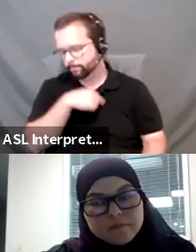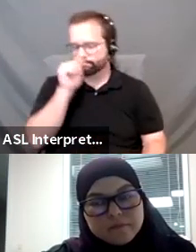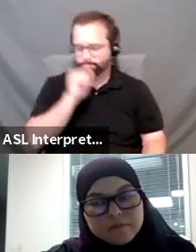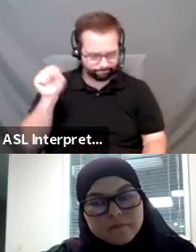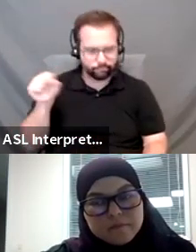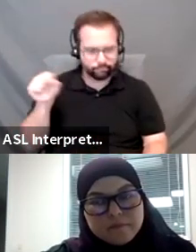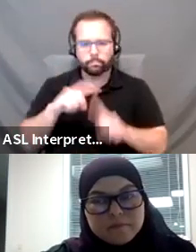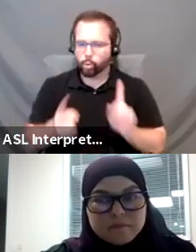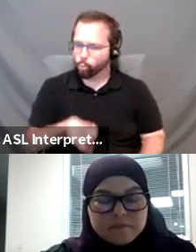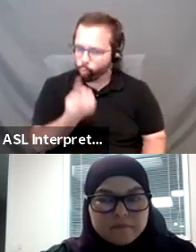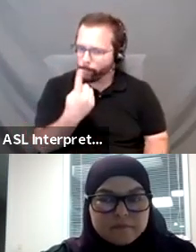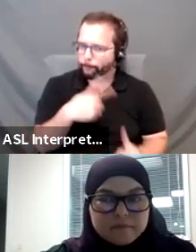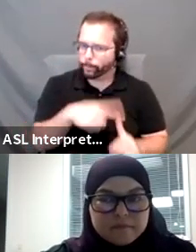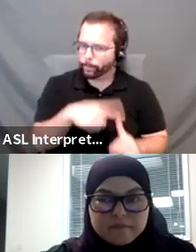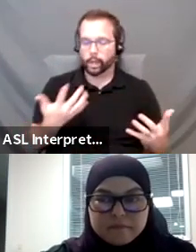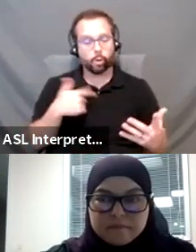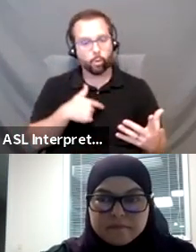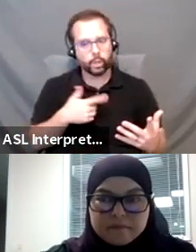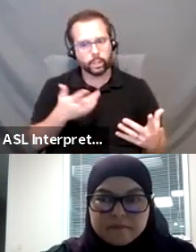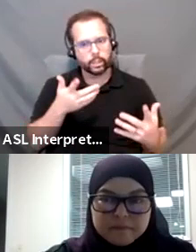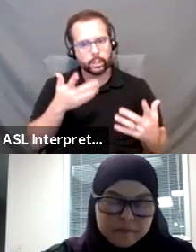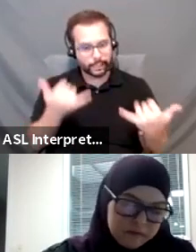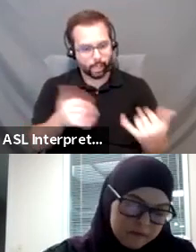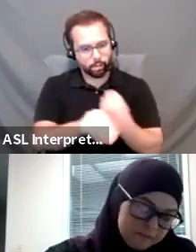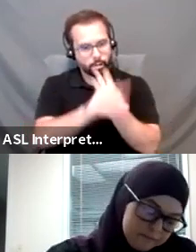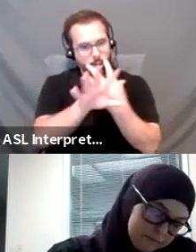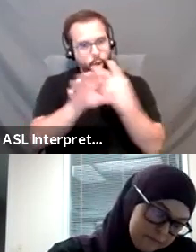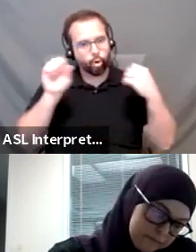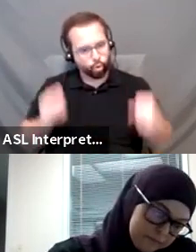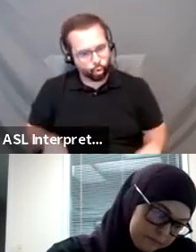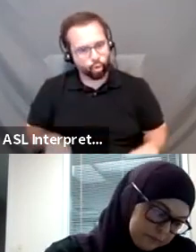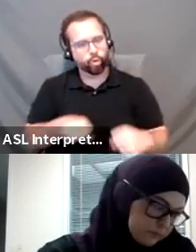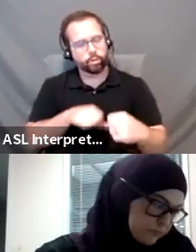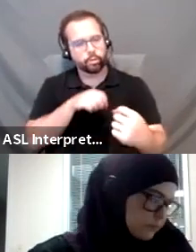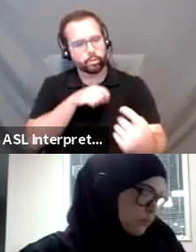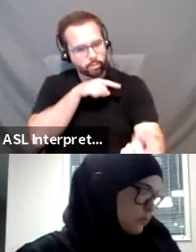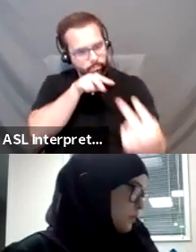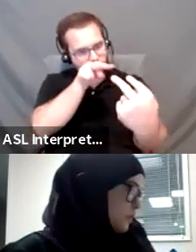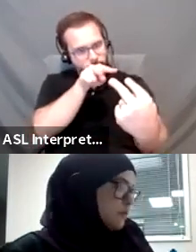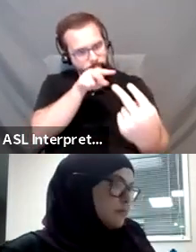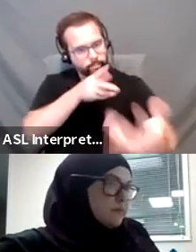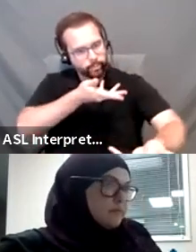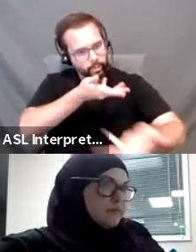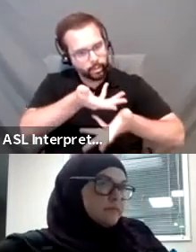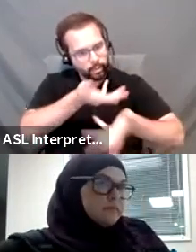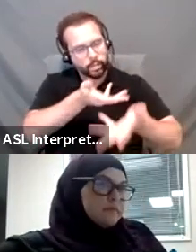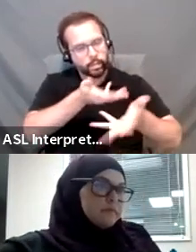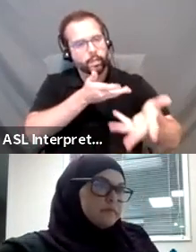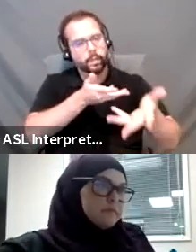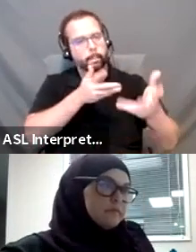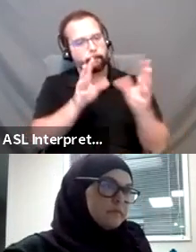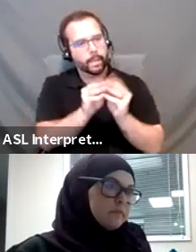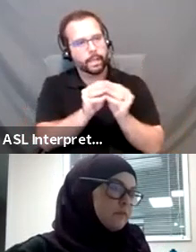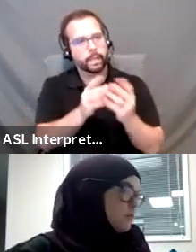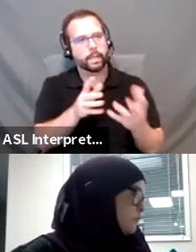and do intakes as well as other meetings virtually. While we can get verbal consent when we're filling